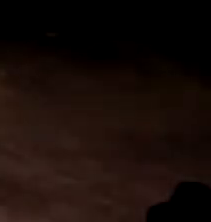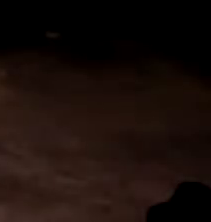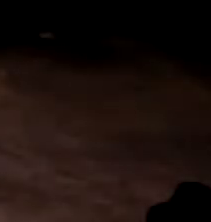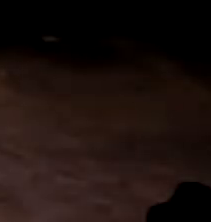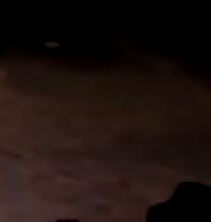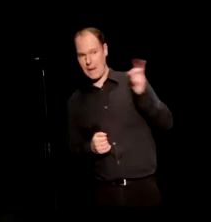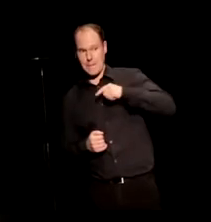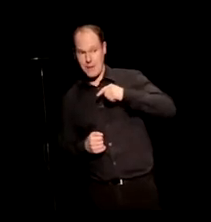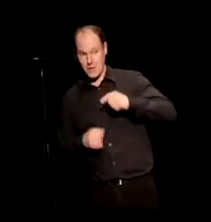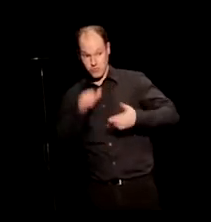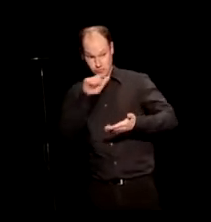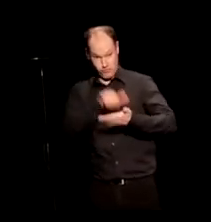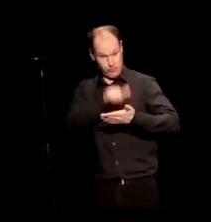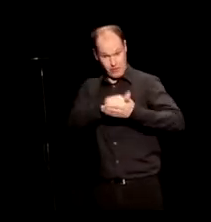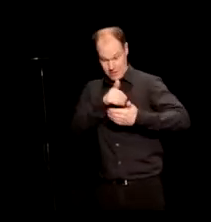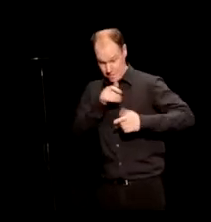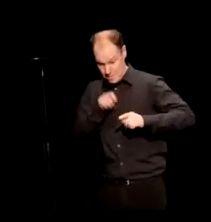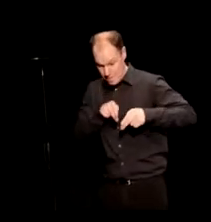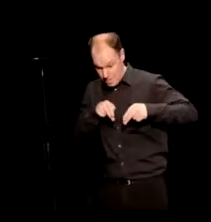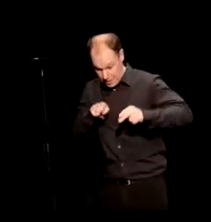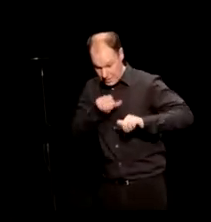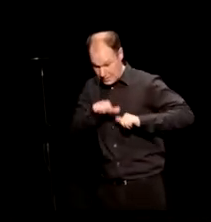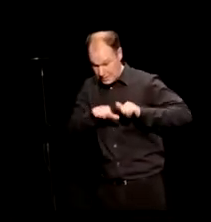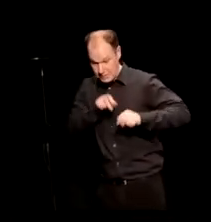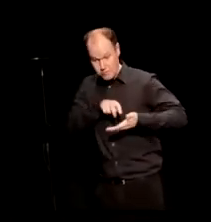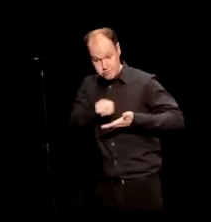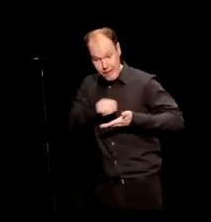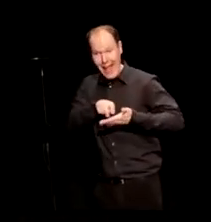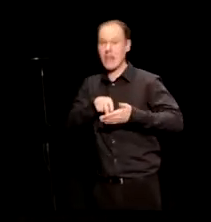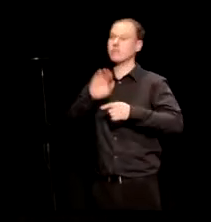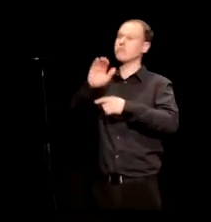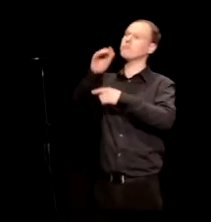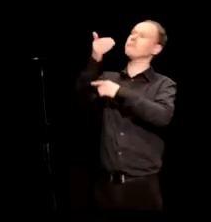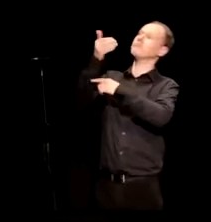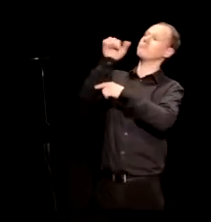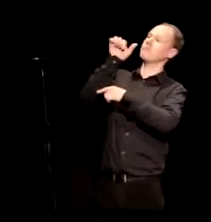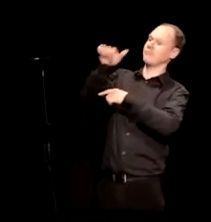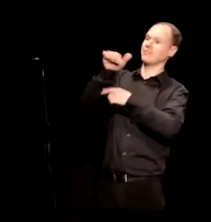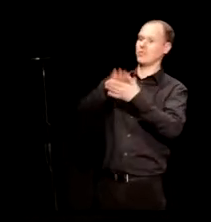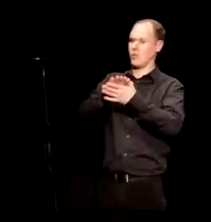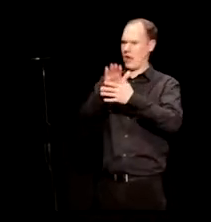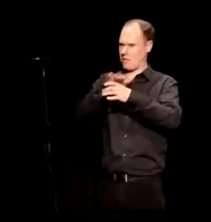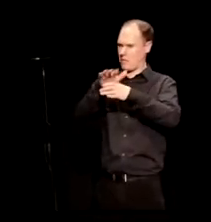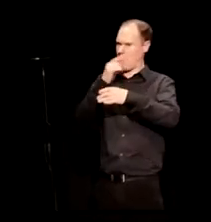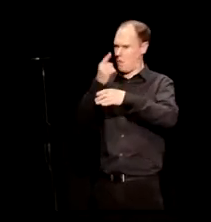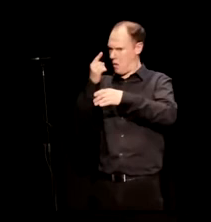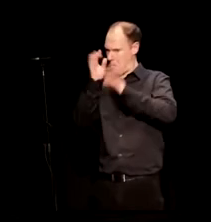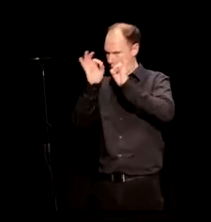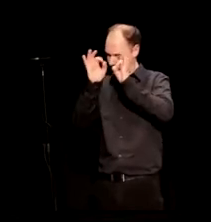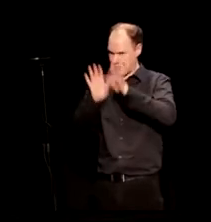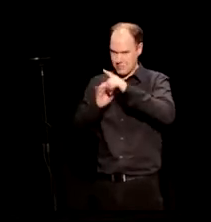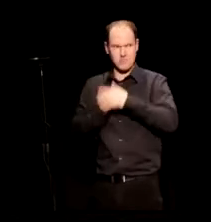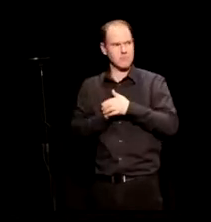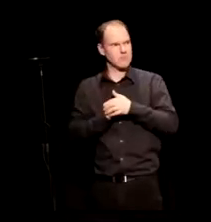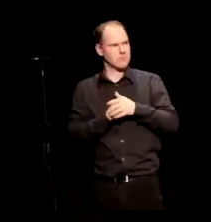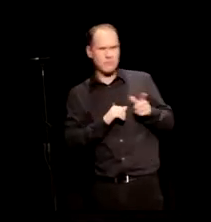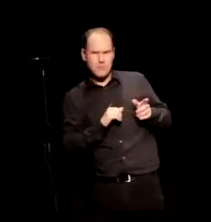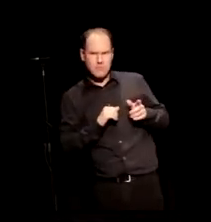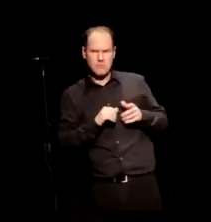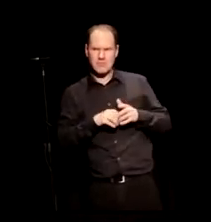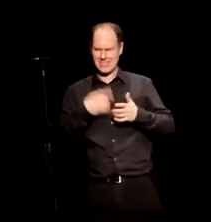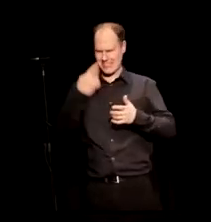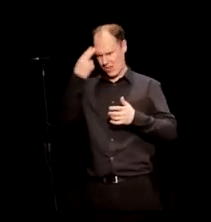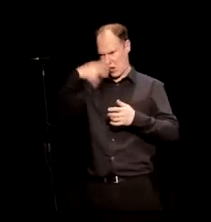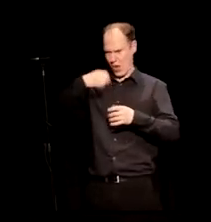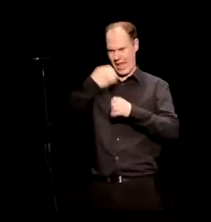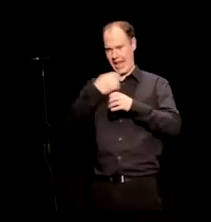Oh, Sha, we're on the right path. Here's a signpost. Gatorville 1-1. What's that?